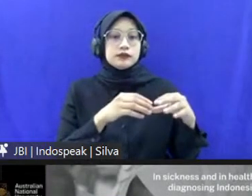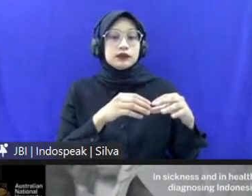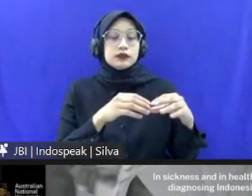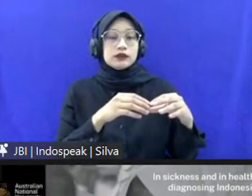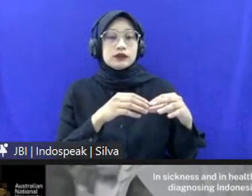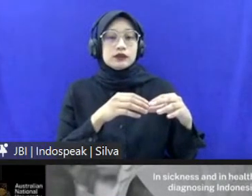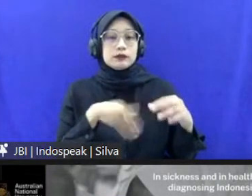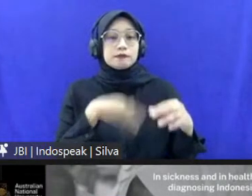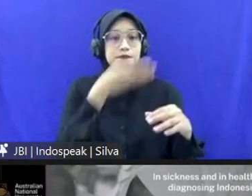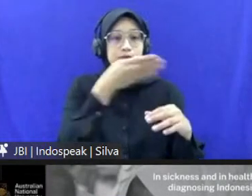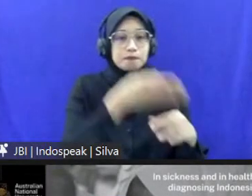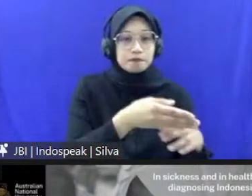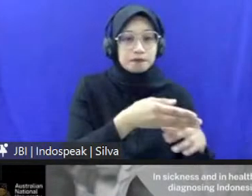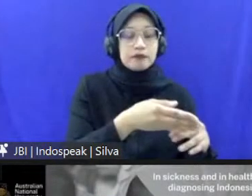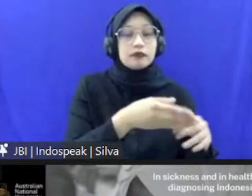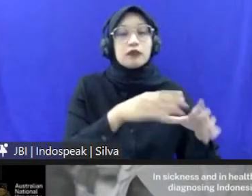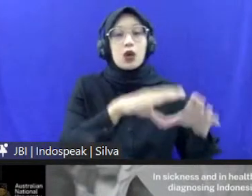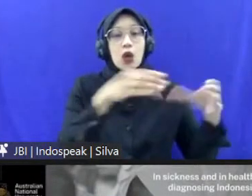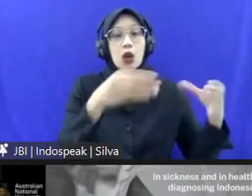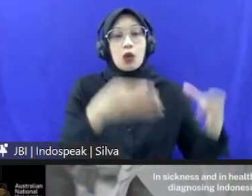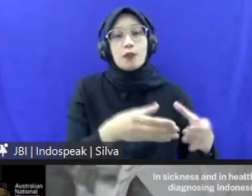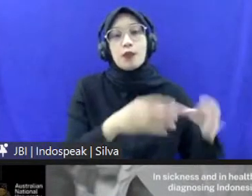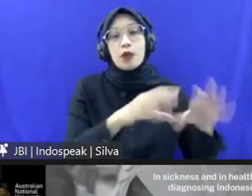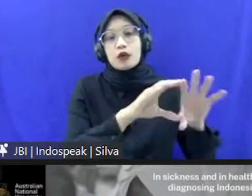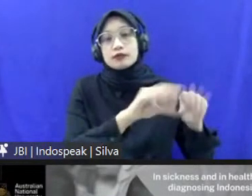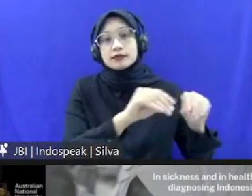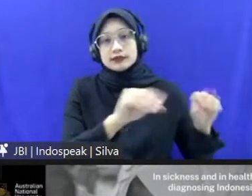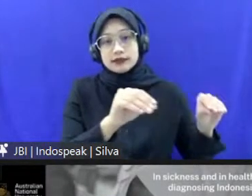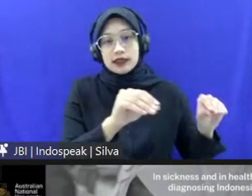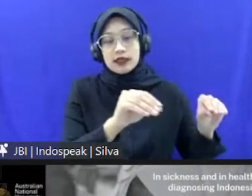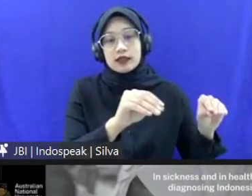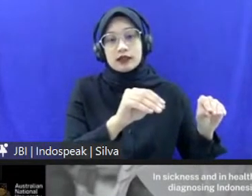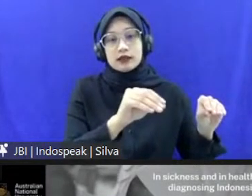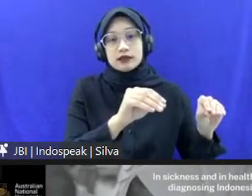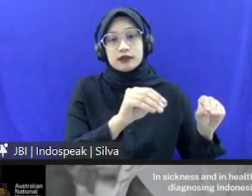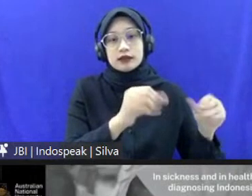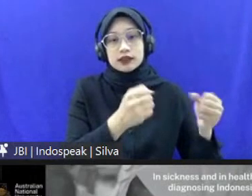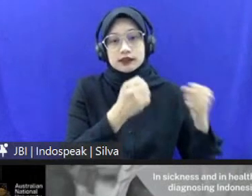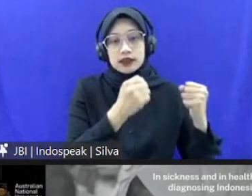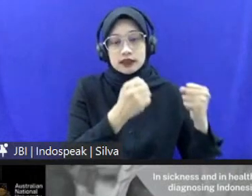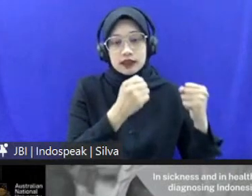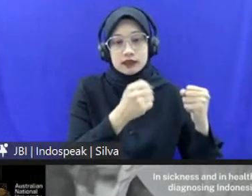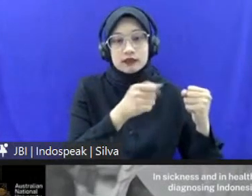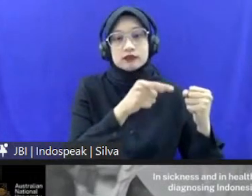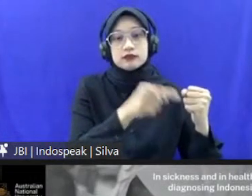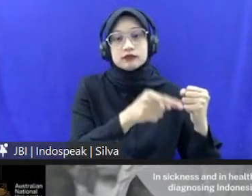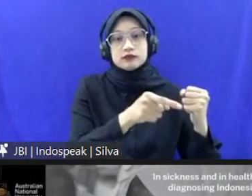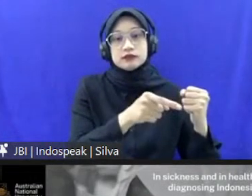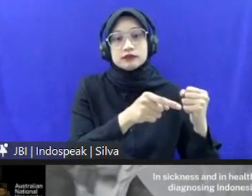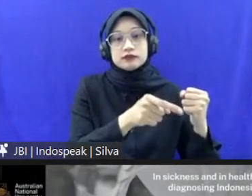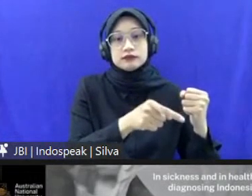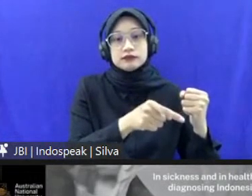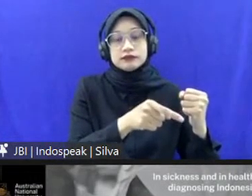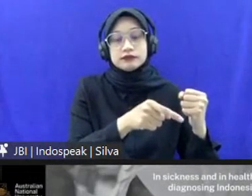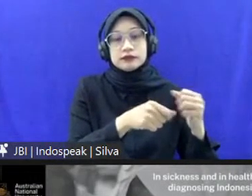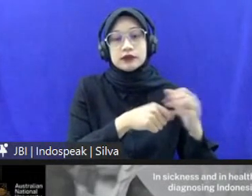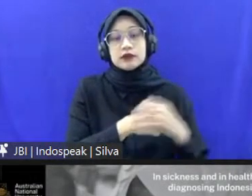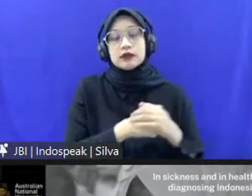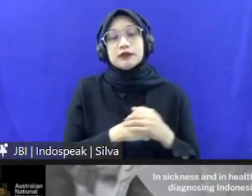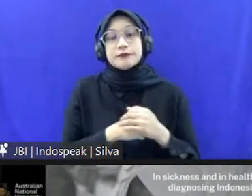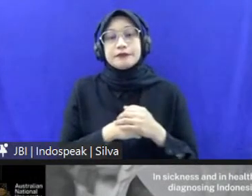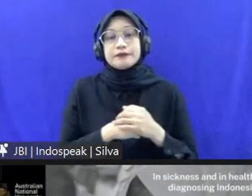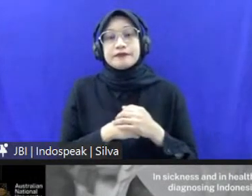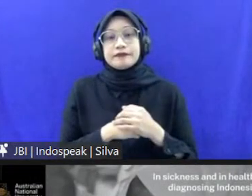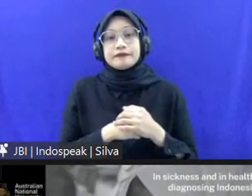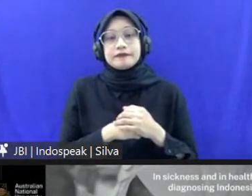transfer the support to who will then, we hope, transfer the support for mental health to the public.